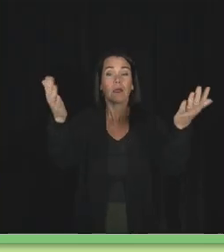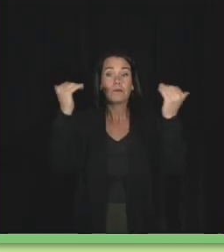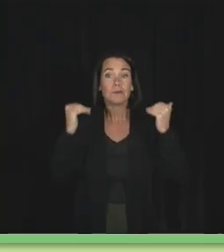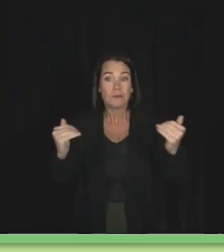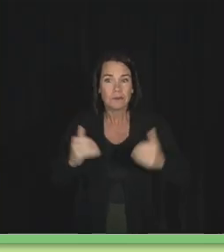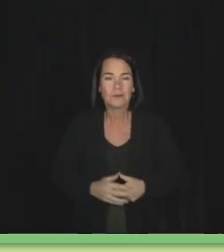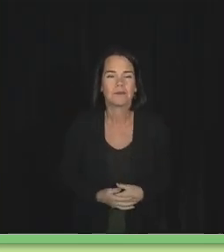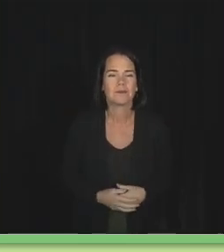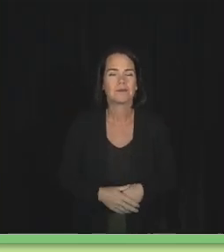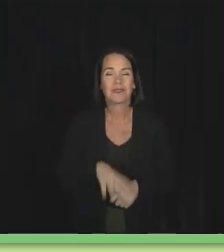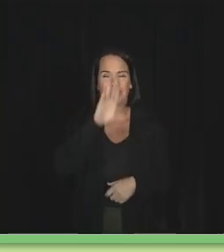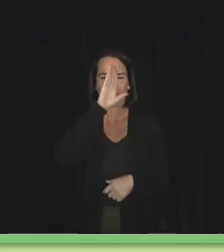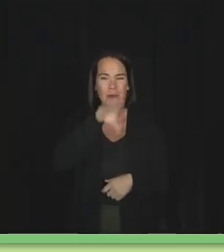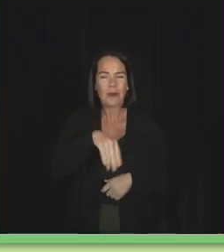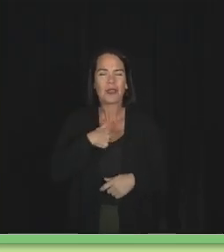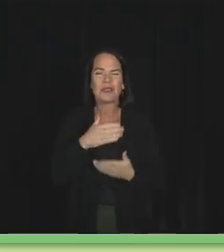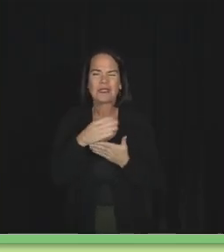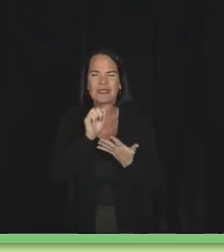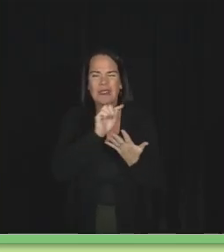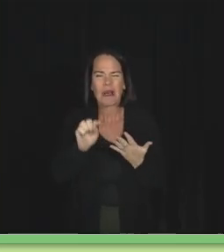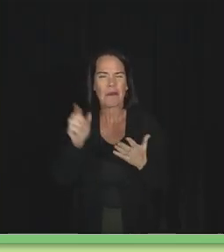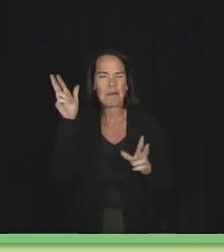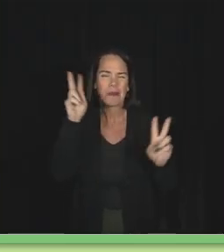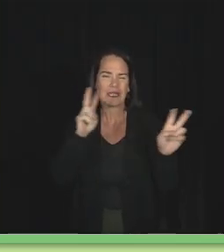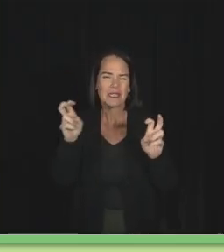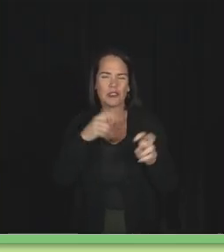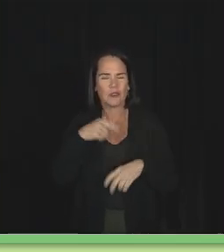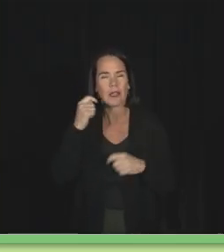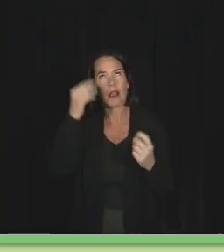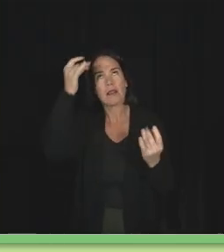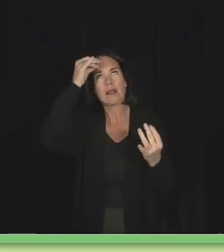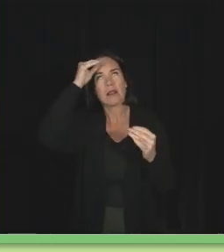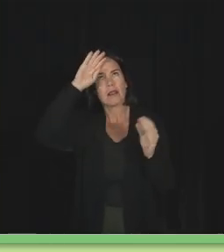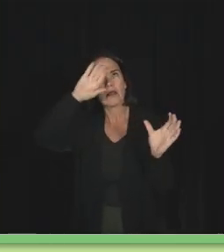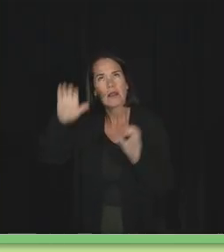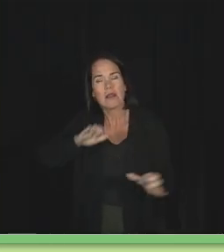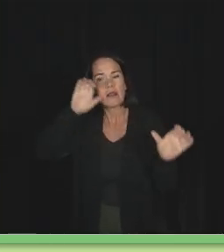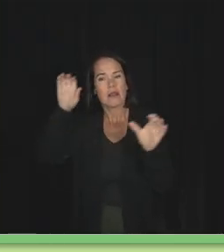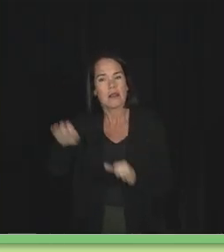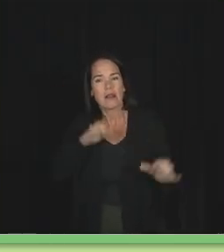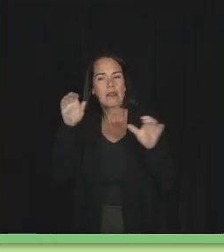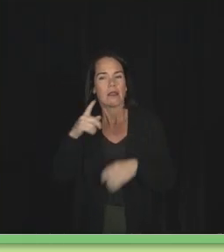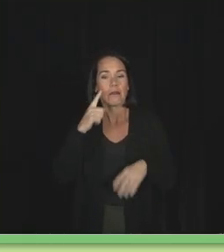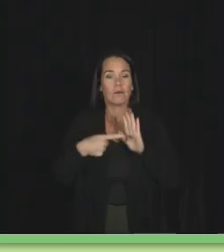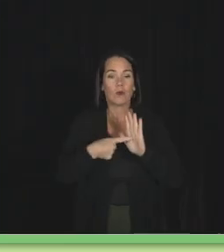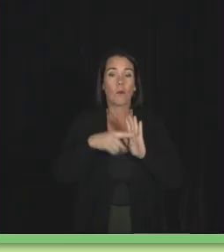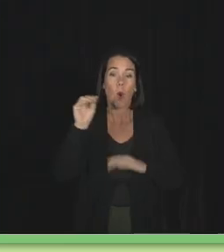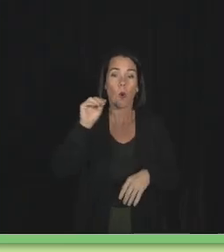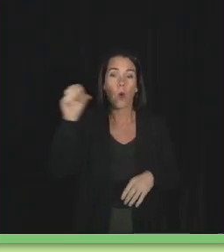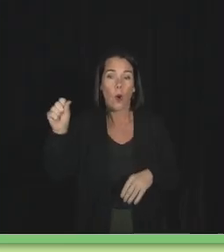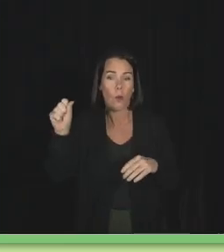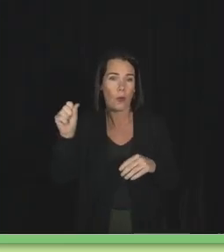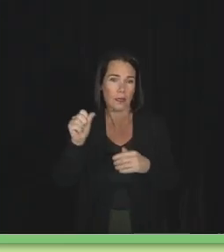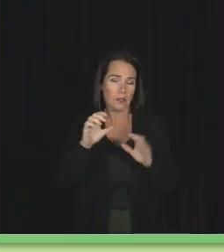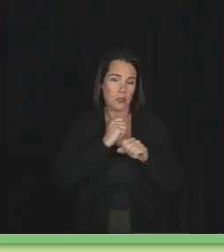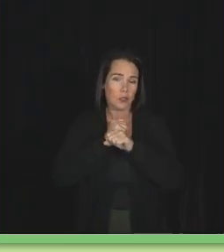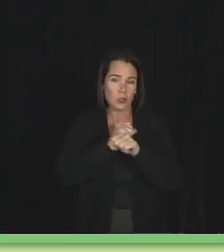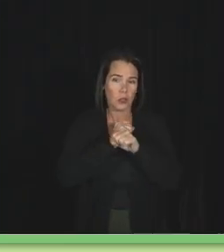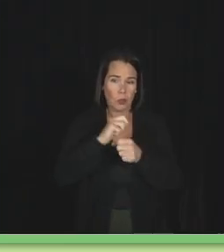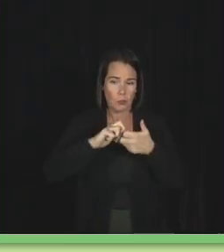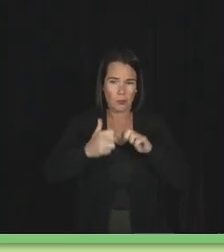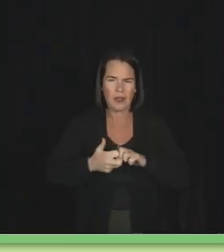Things that keep me up at night, let's call it, open source security problems and so on. If you kind of look at